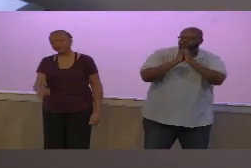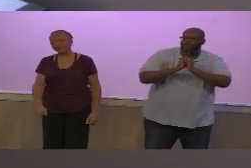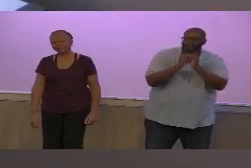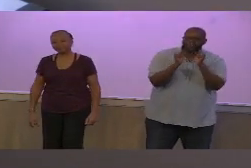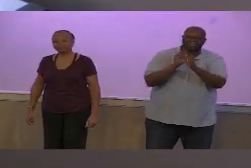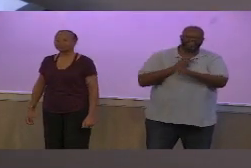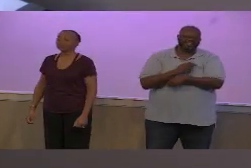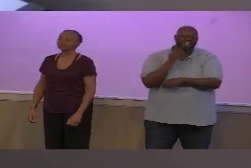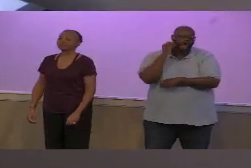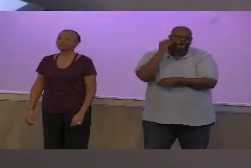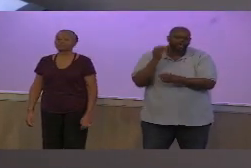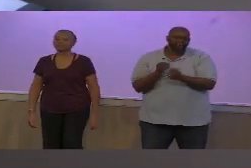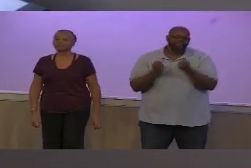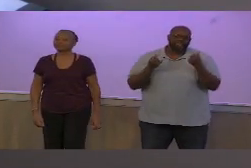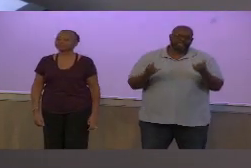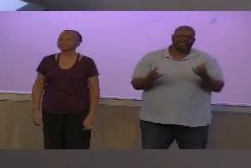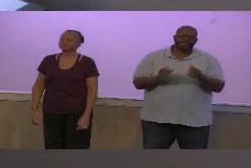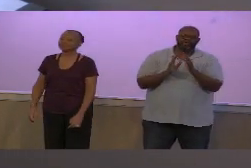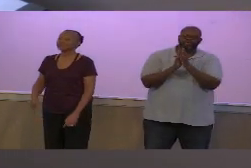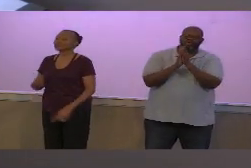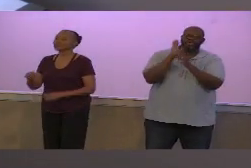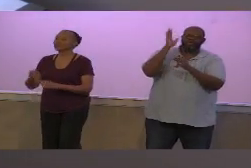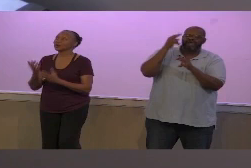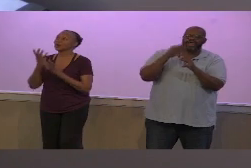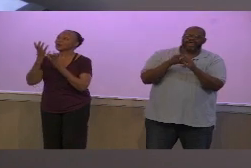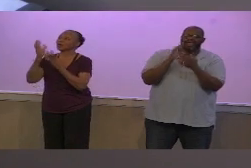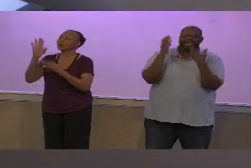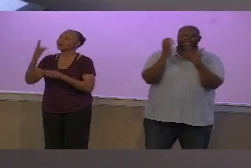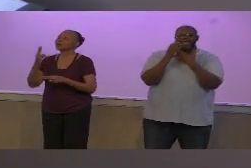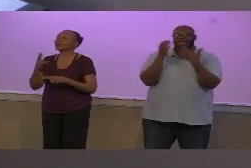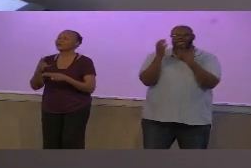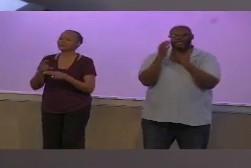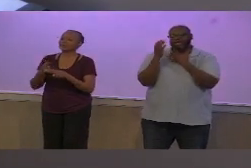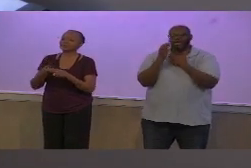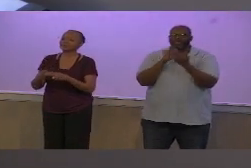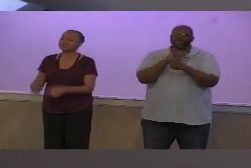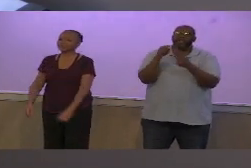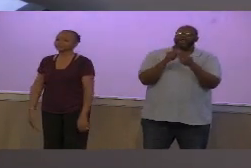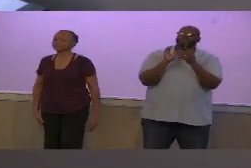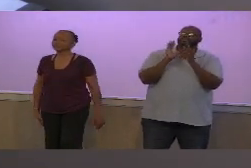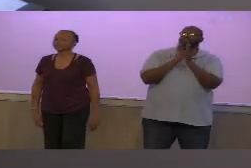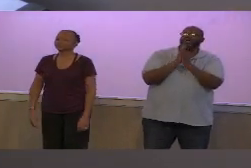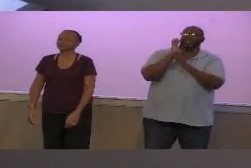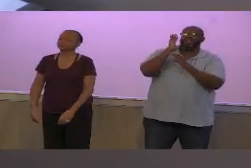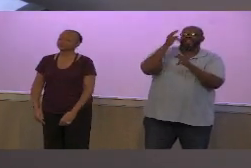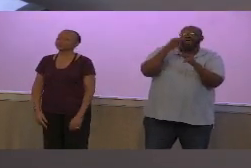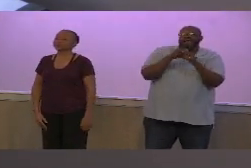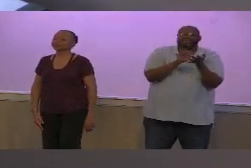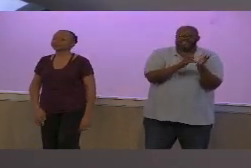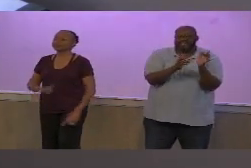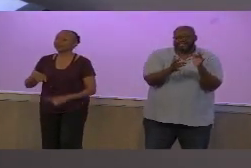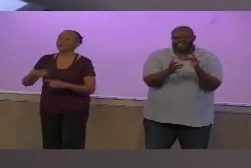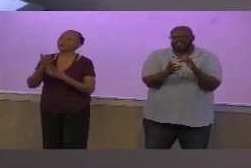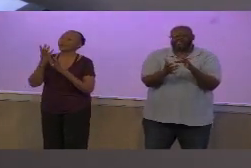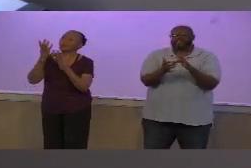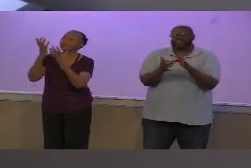want to call on your name. Hey, when I call on the name of Jesus,